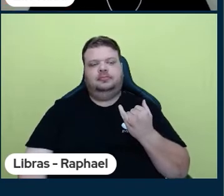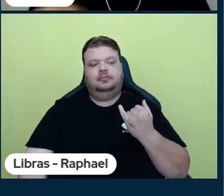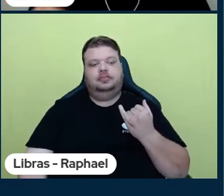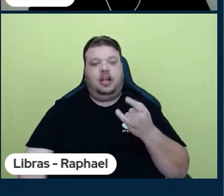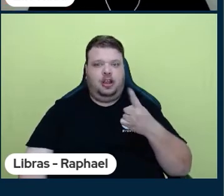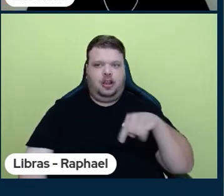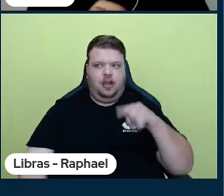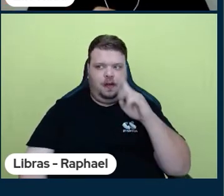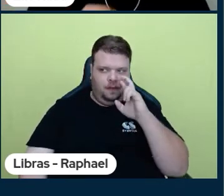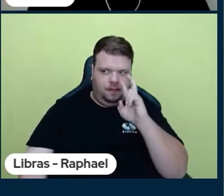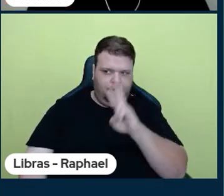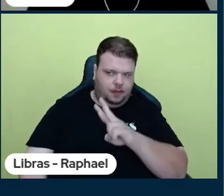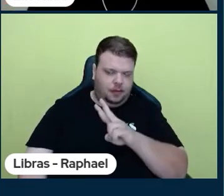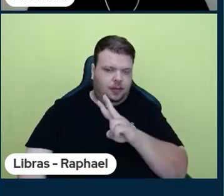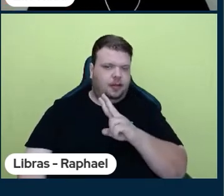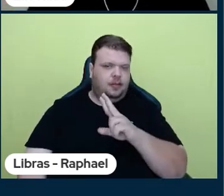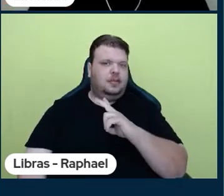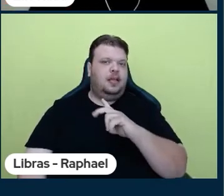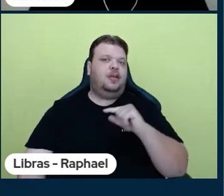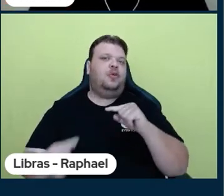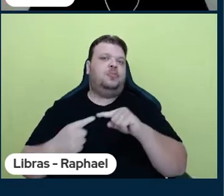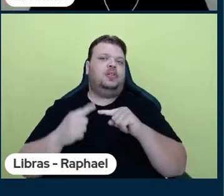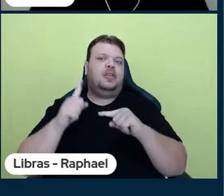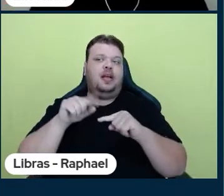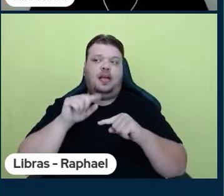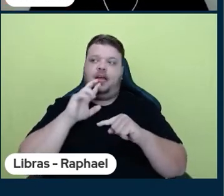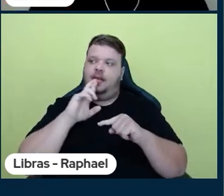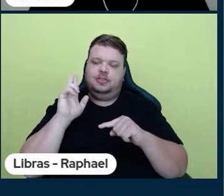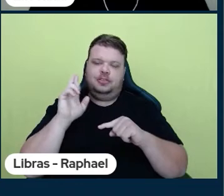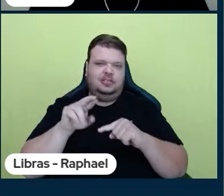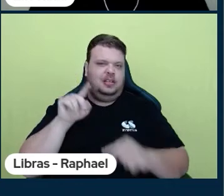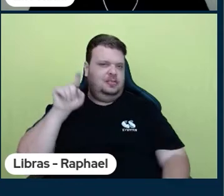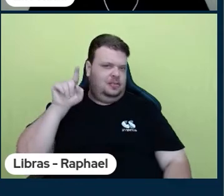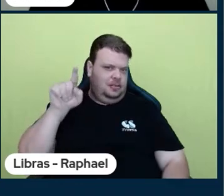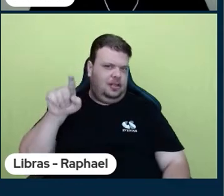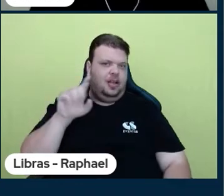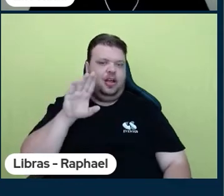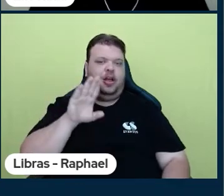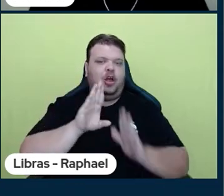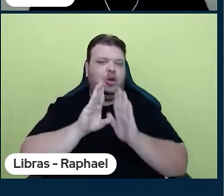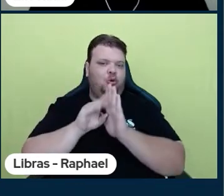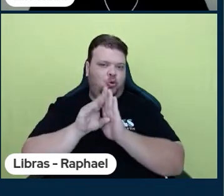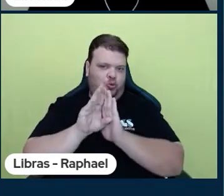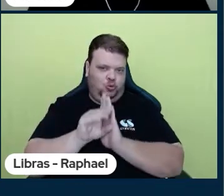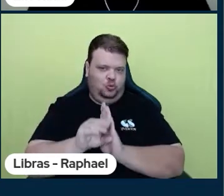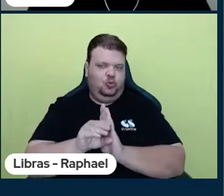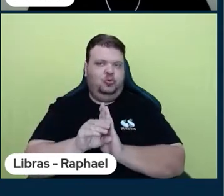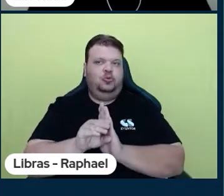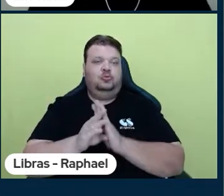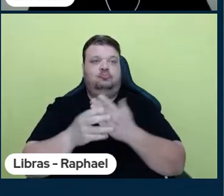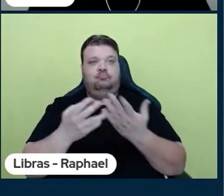needs to highlight those different sections, like the knowledge panels, or like the FAQ schema,